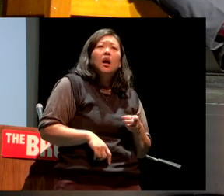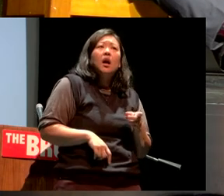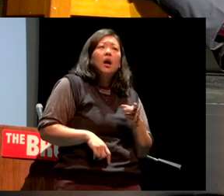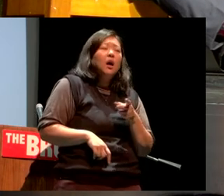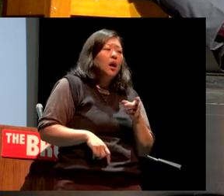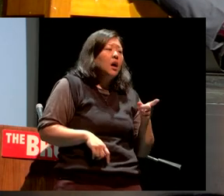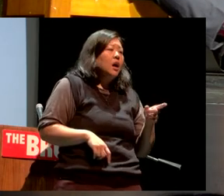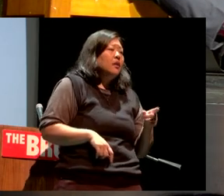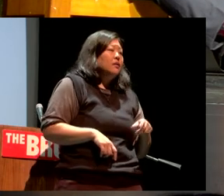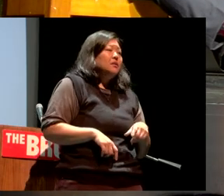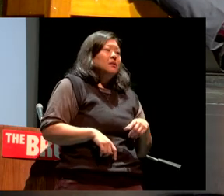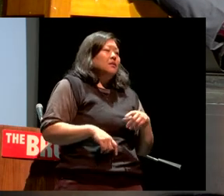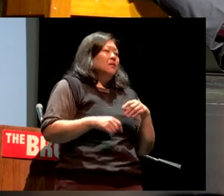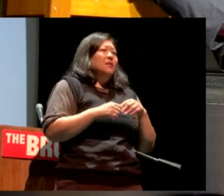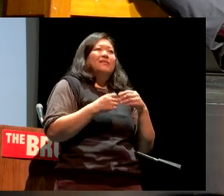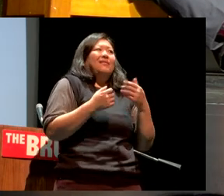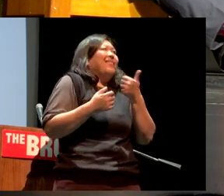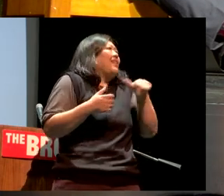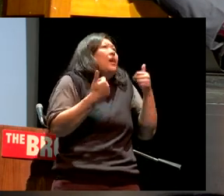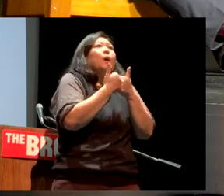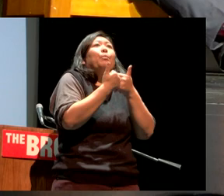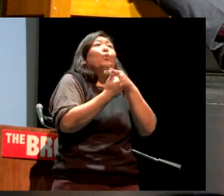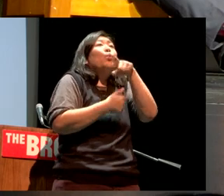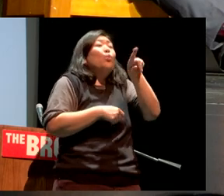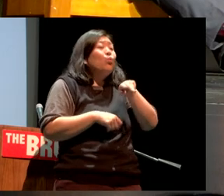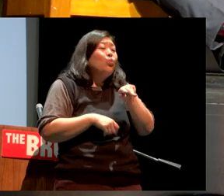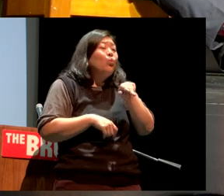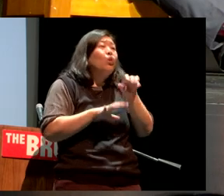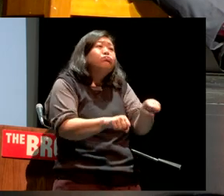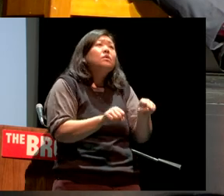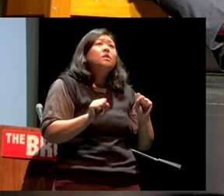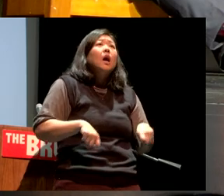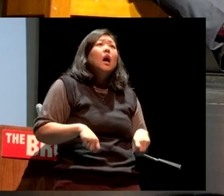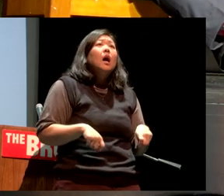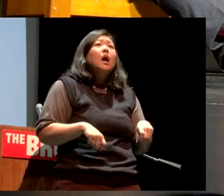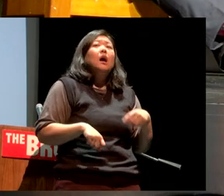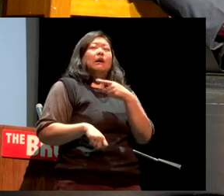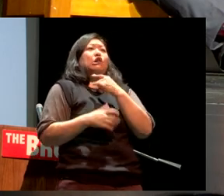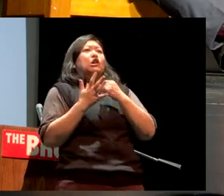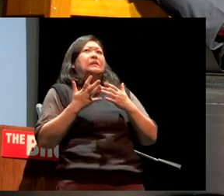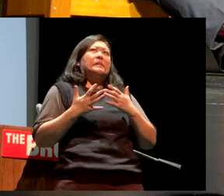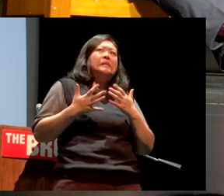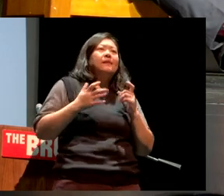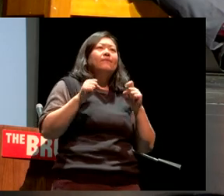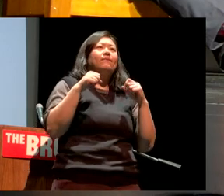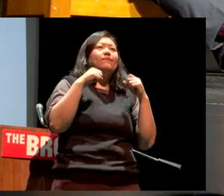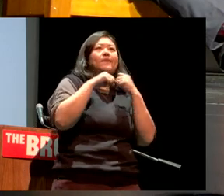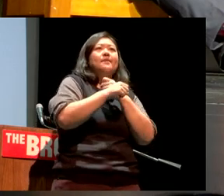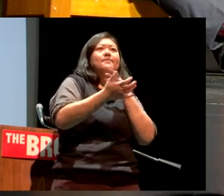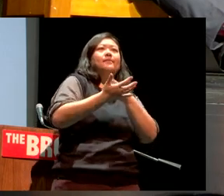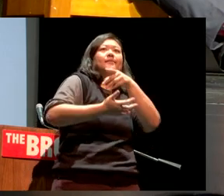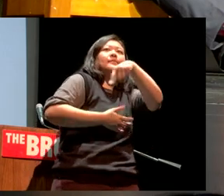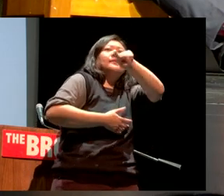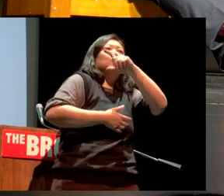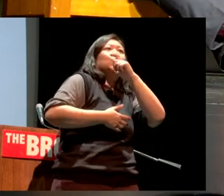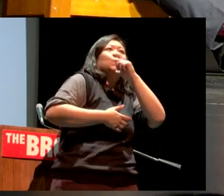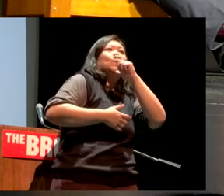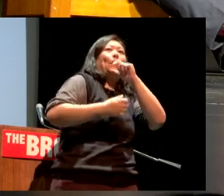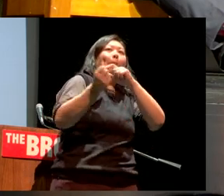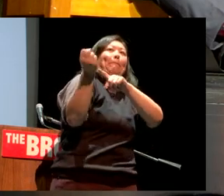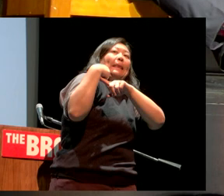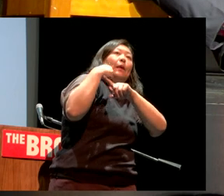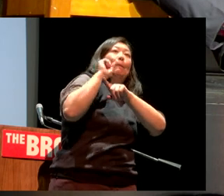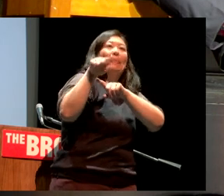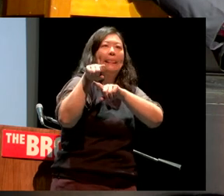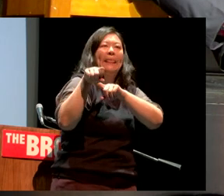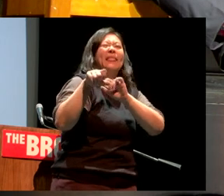to unbundle these assets from the game experience and sell it to you. But because you can own them, you can already kickstart a secondary economy